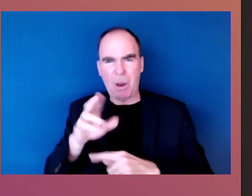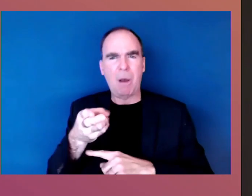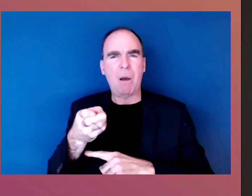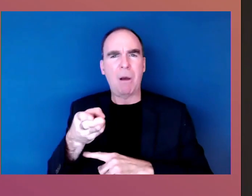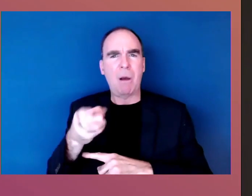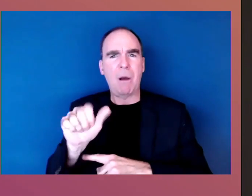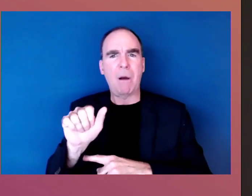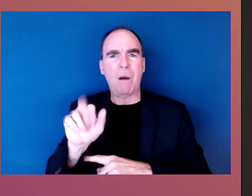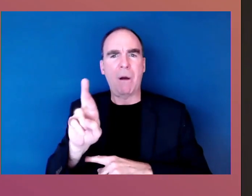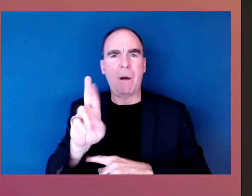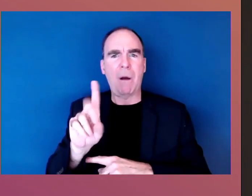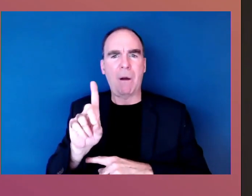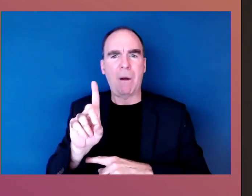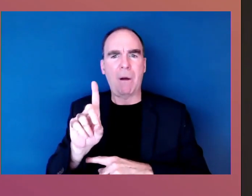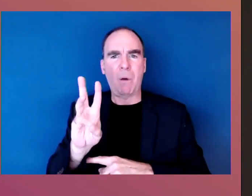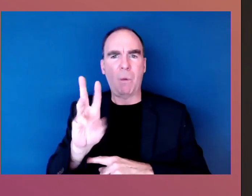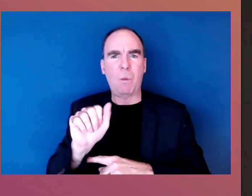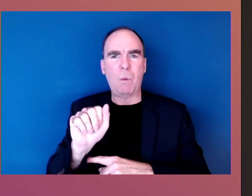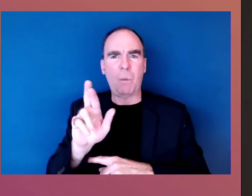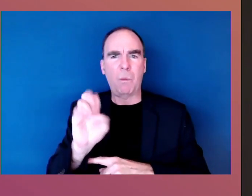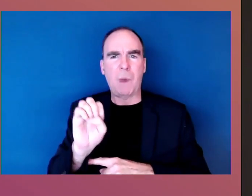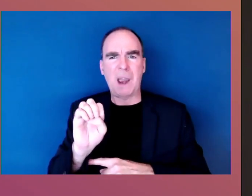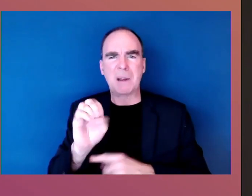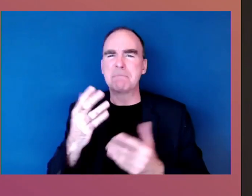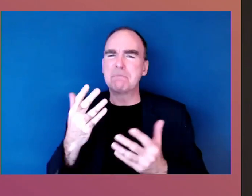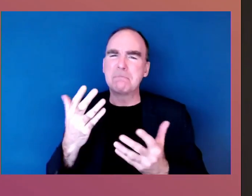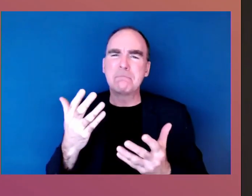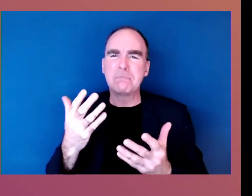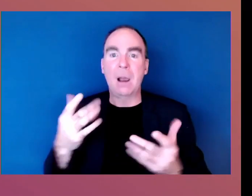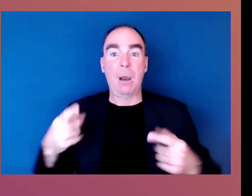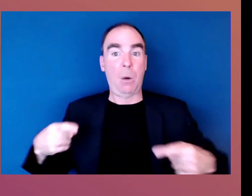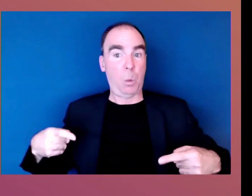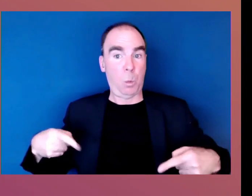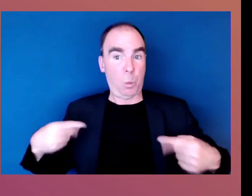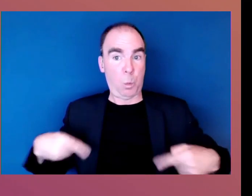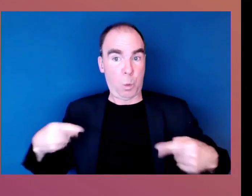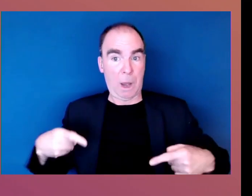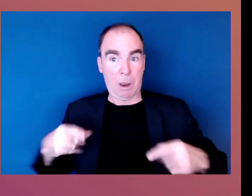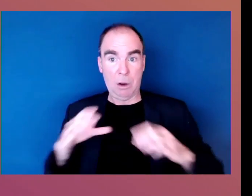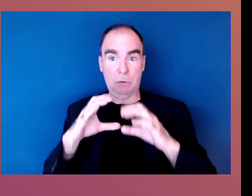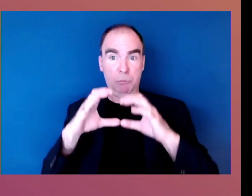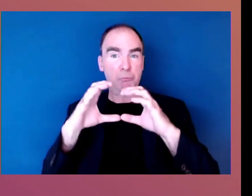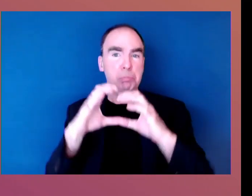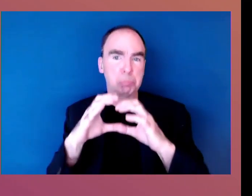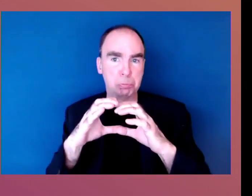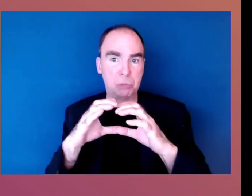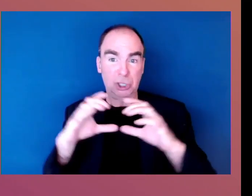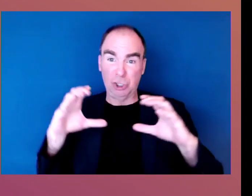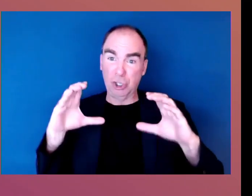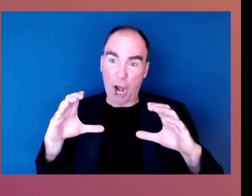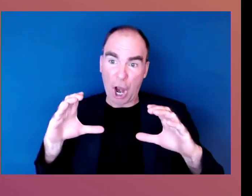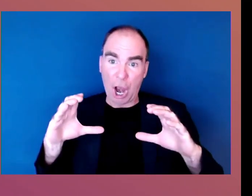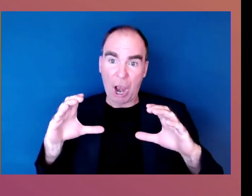the wheel needs to be to naturally move over bumps and tactile paving for the outdoor use. From